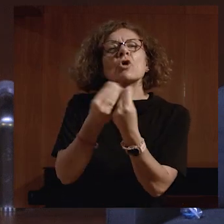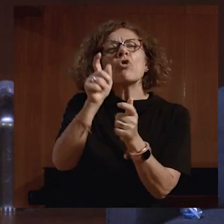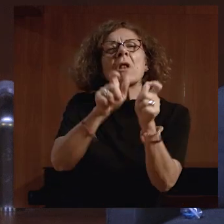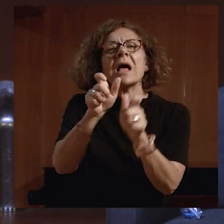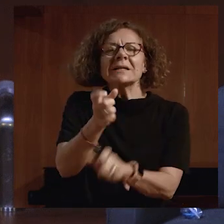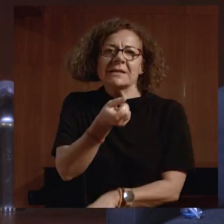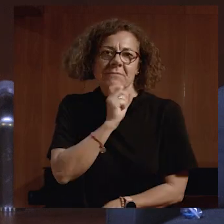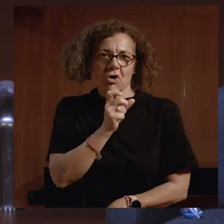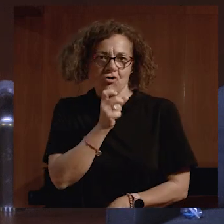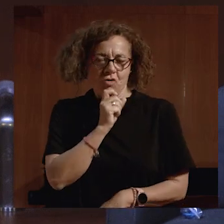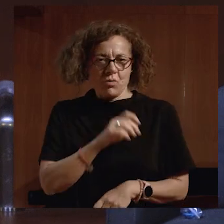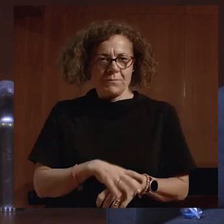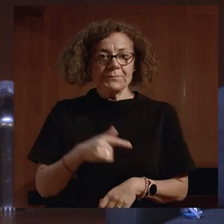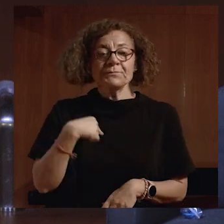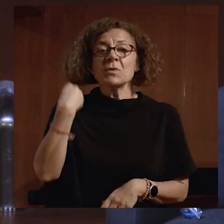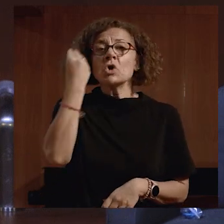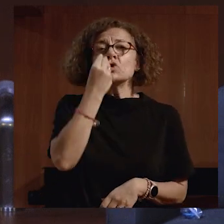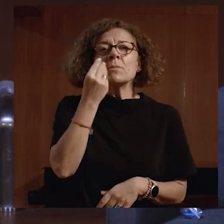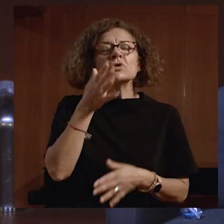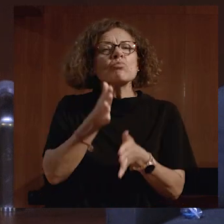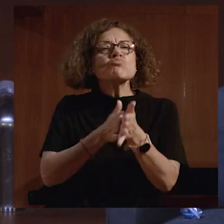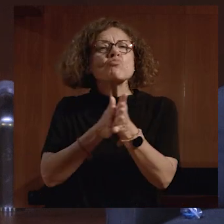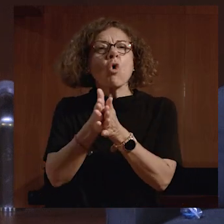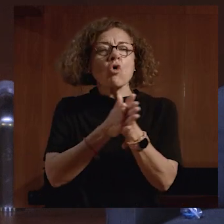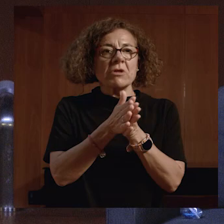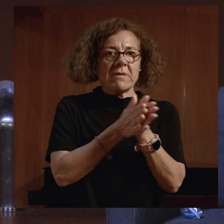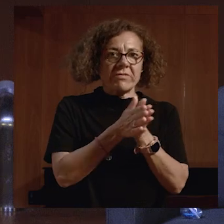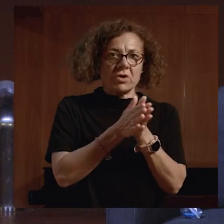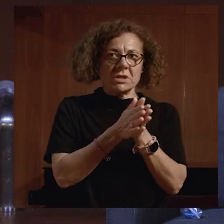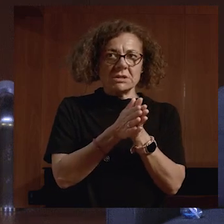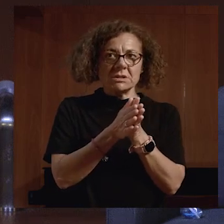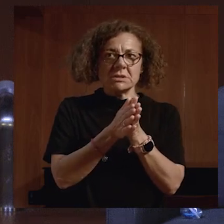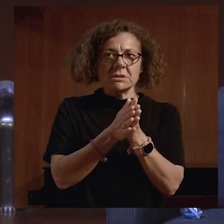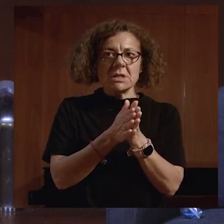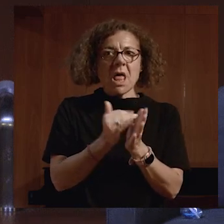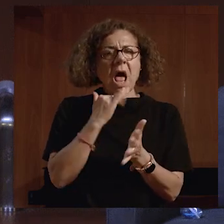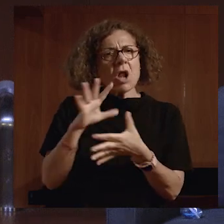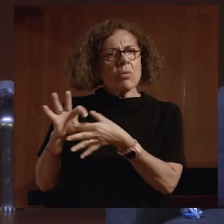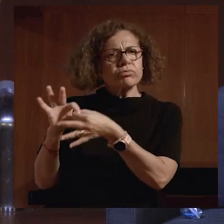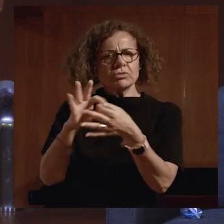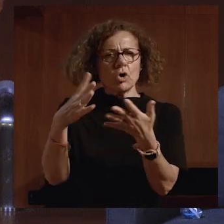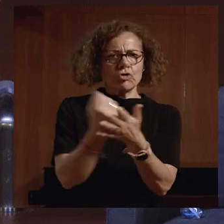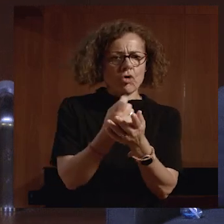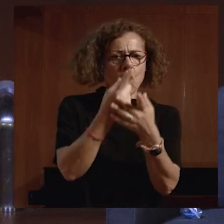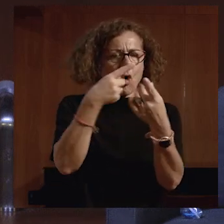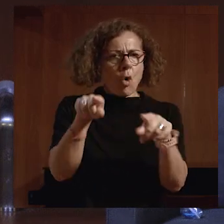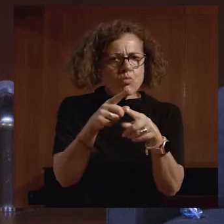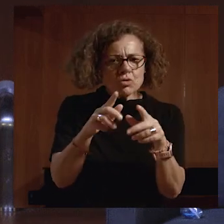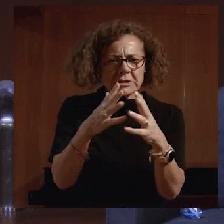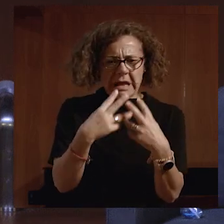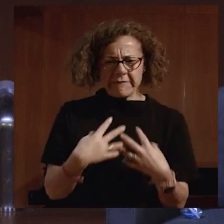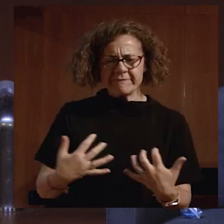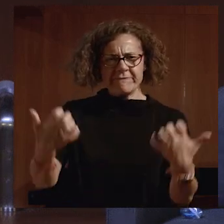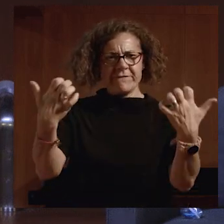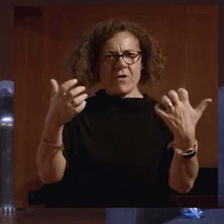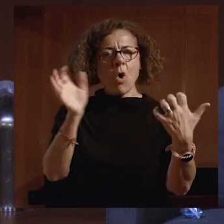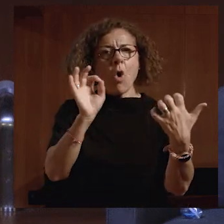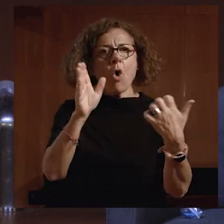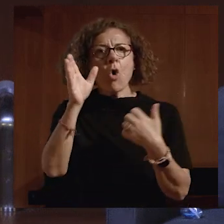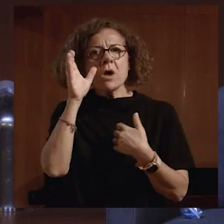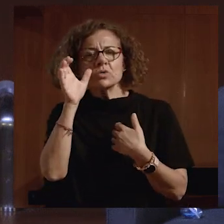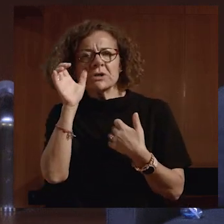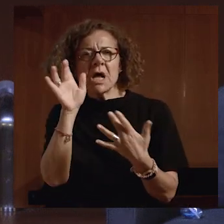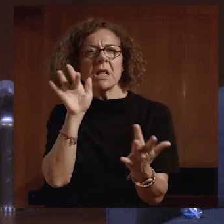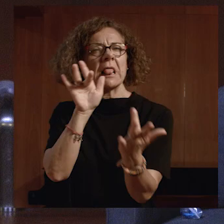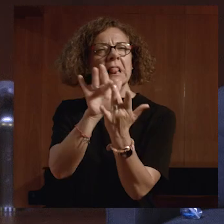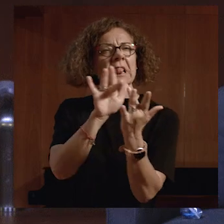And in a way, it links everything. It links chamber music. It's about listening, connecting, transforming, unlocking. And at the heart of